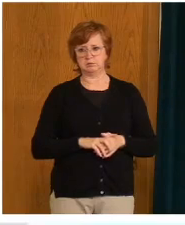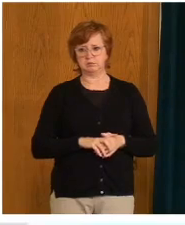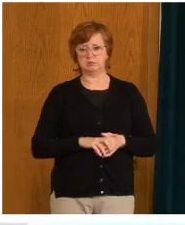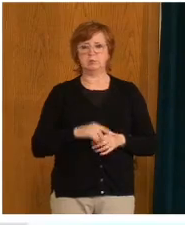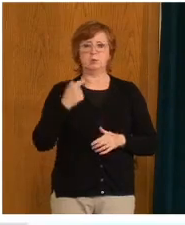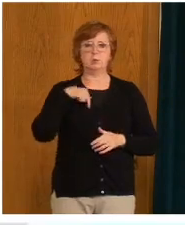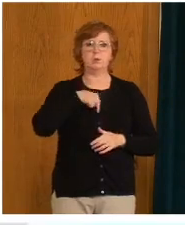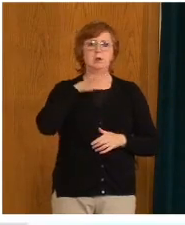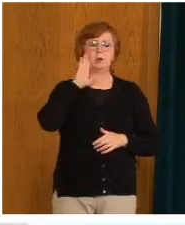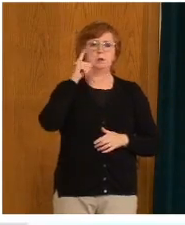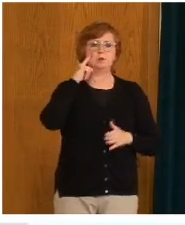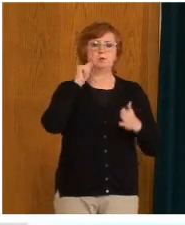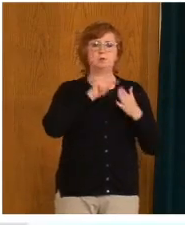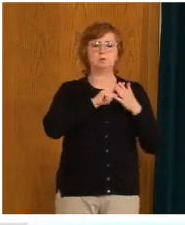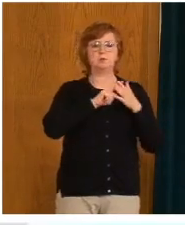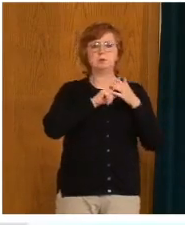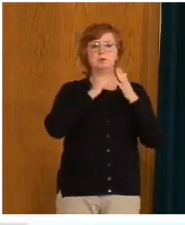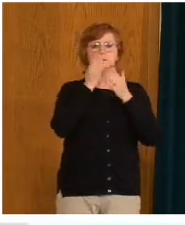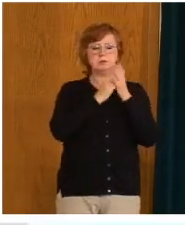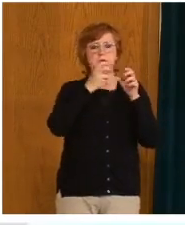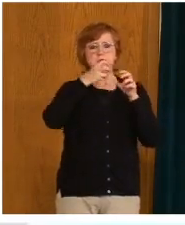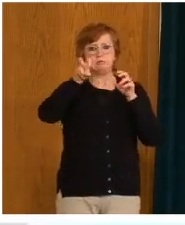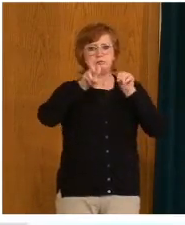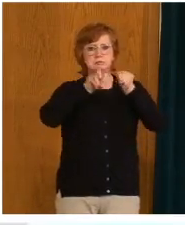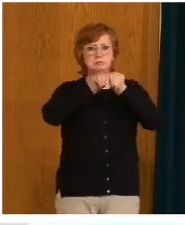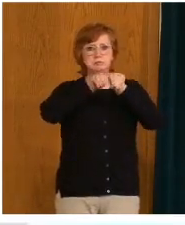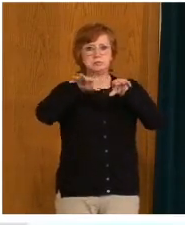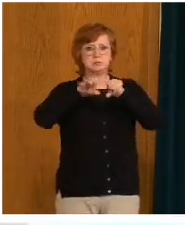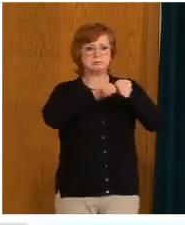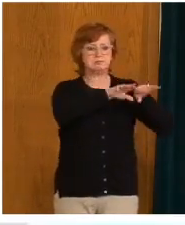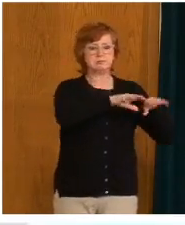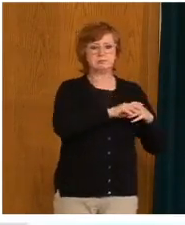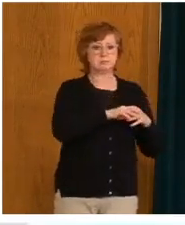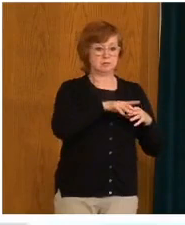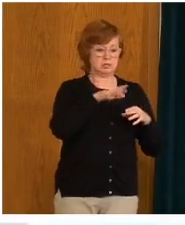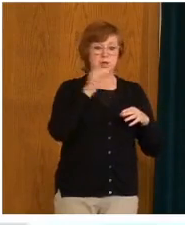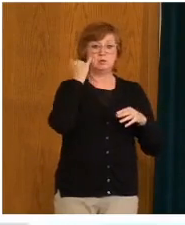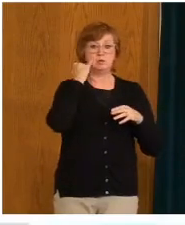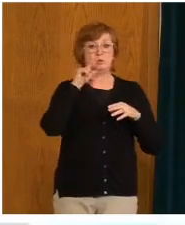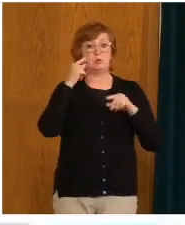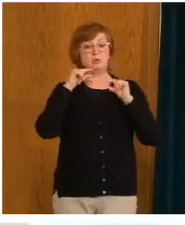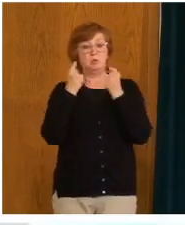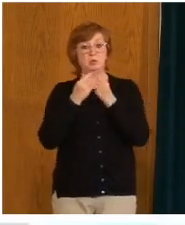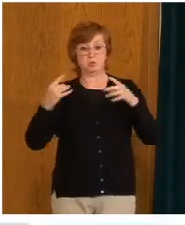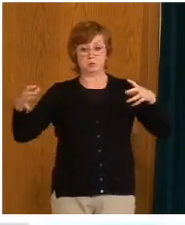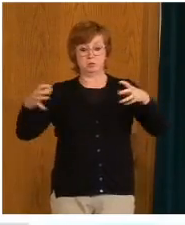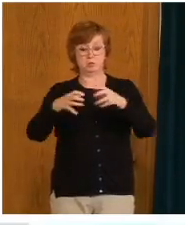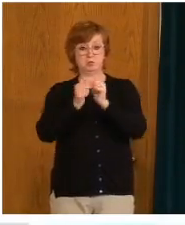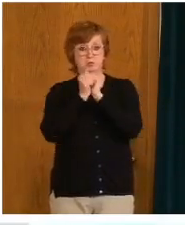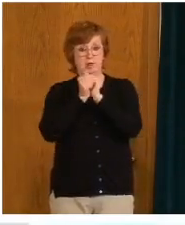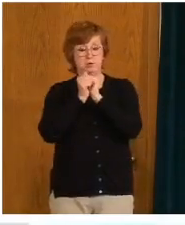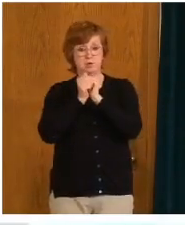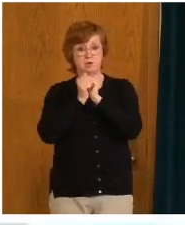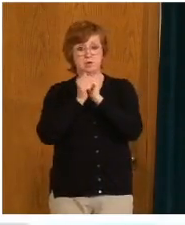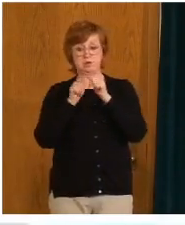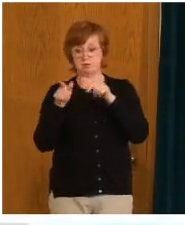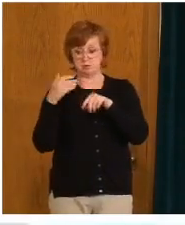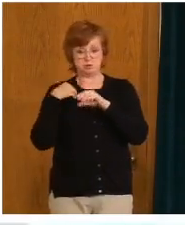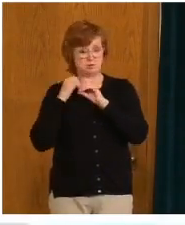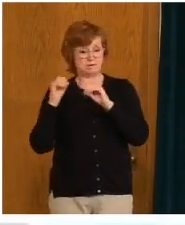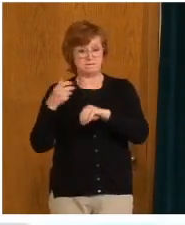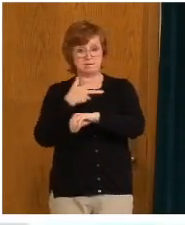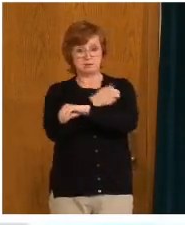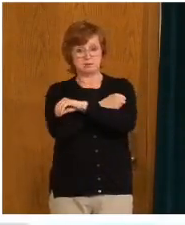they'll be more likely, unfortunately, in groups getting together who are unvaccinated or within that 2-week period after your first